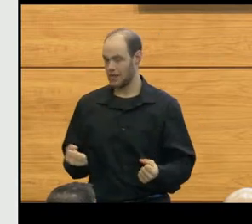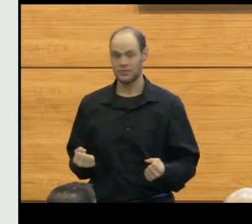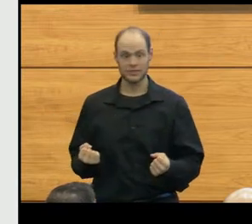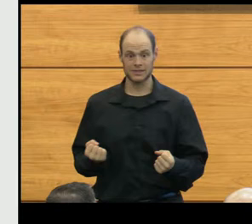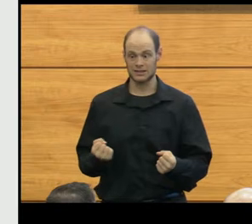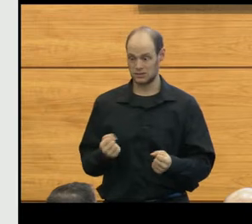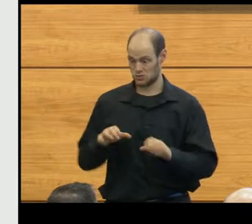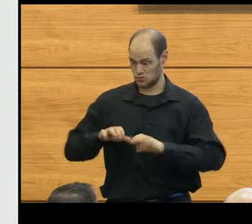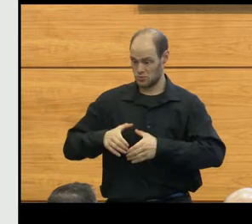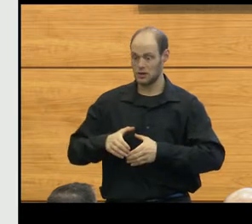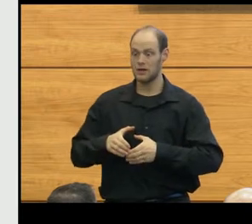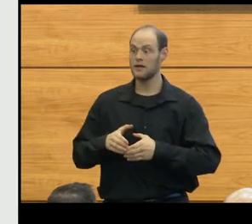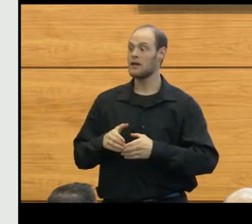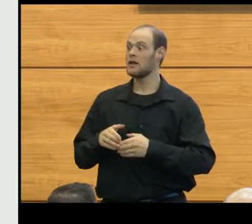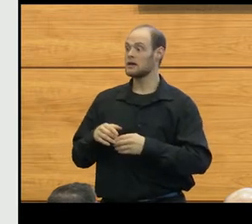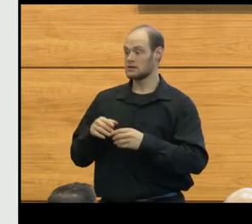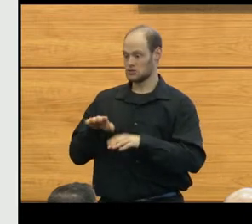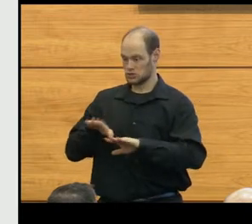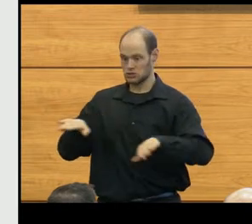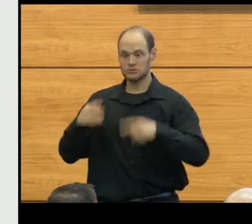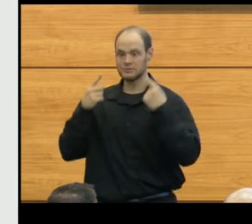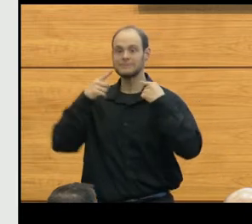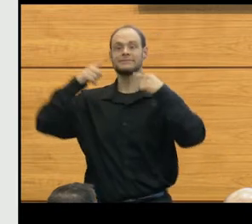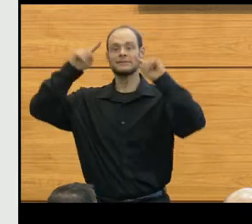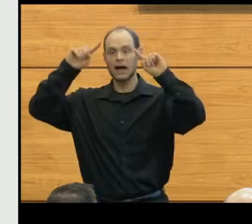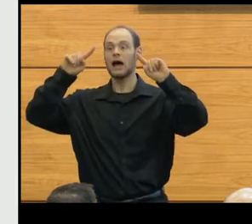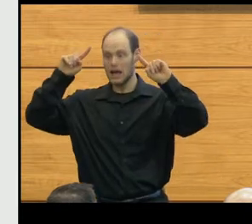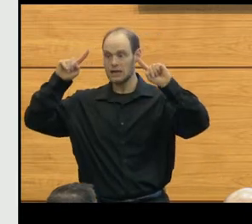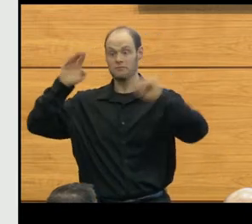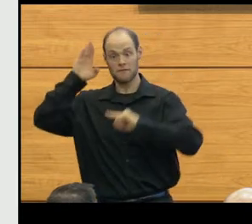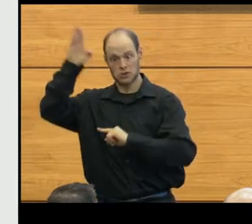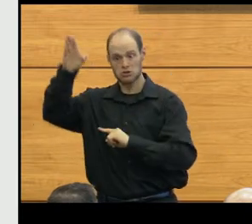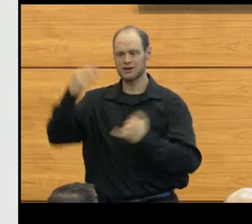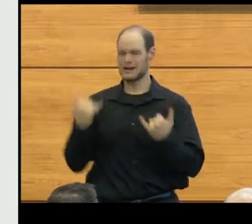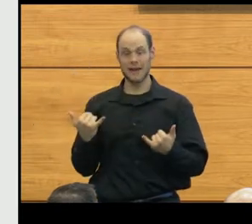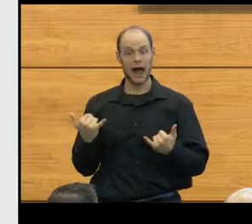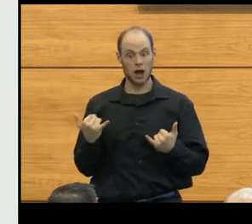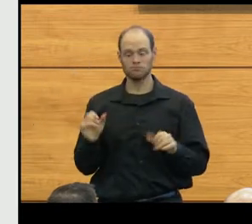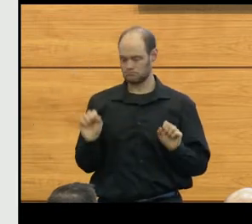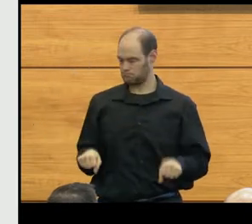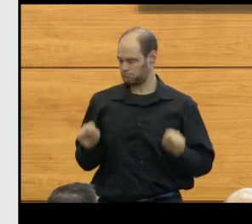long-term outcome of children with brain tumors is something that's really possible now.